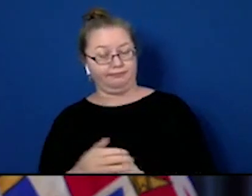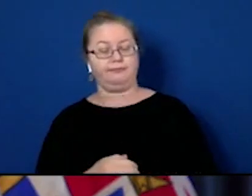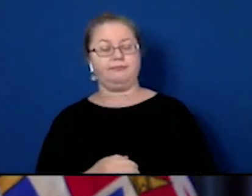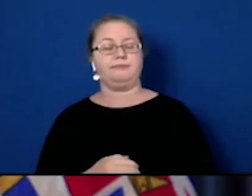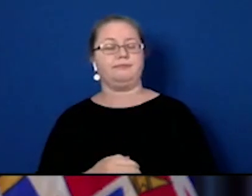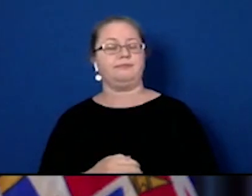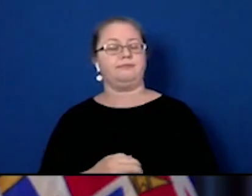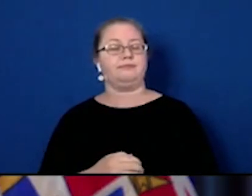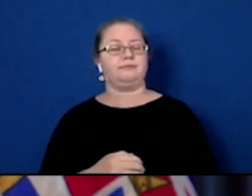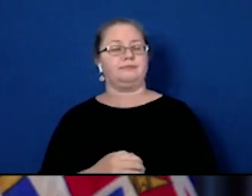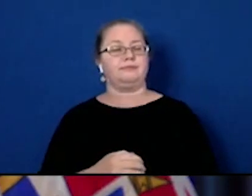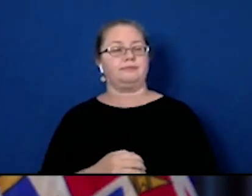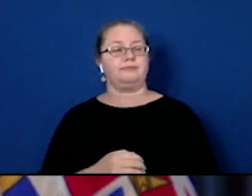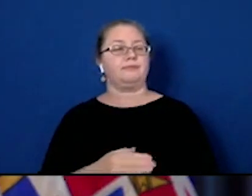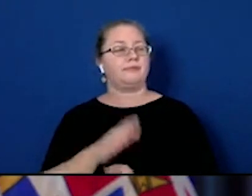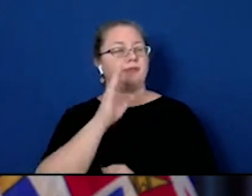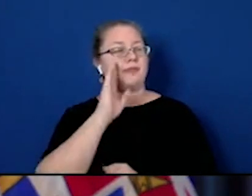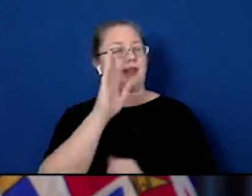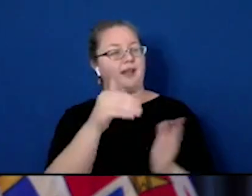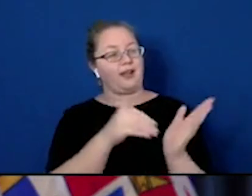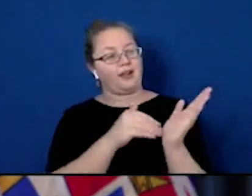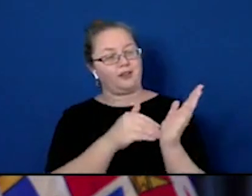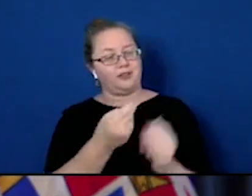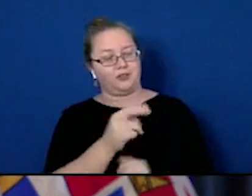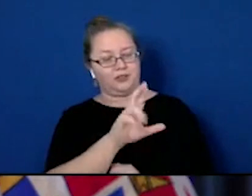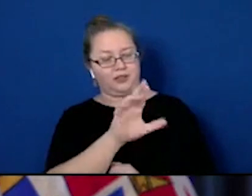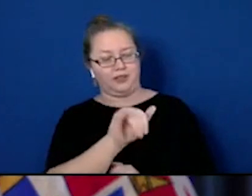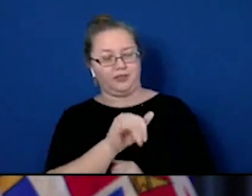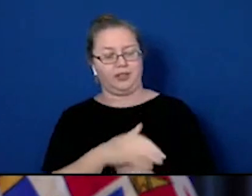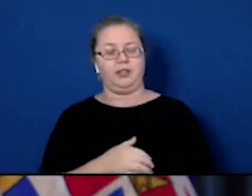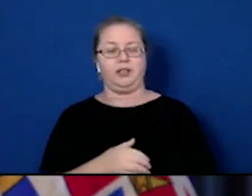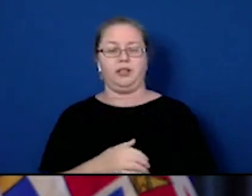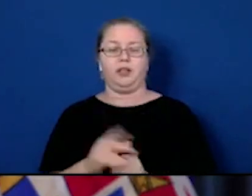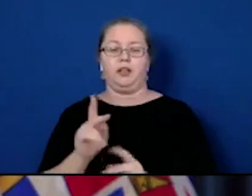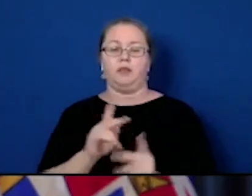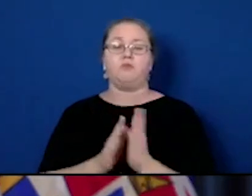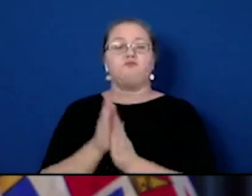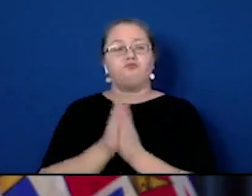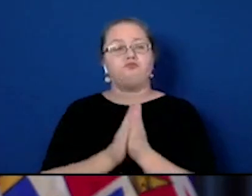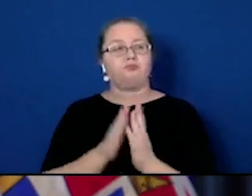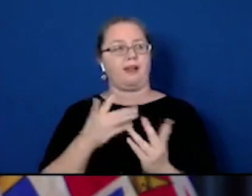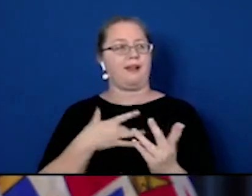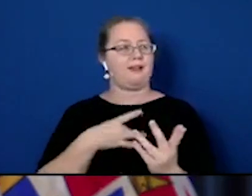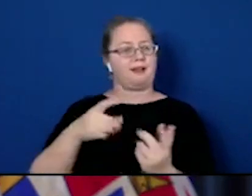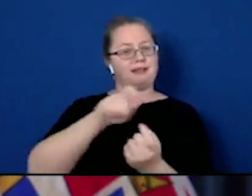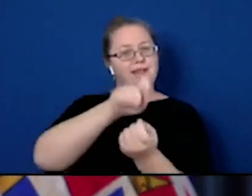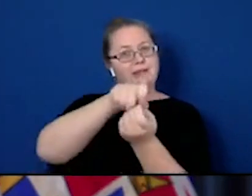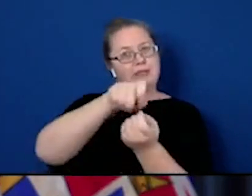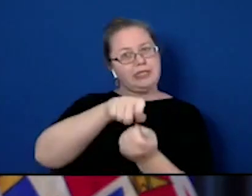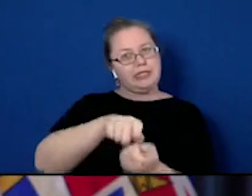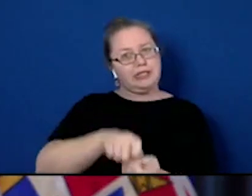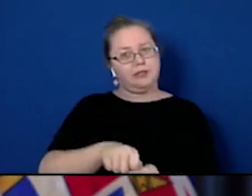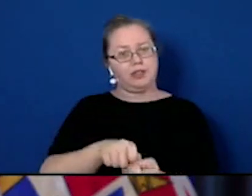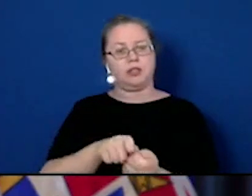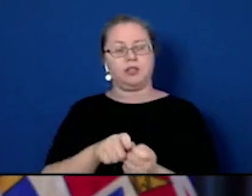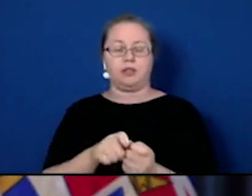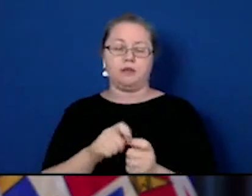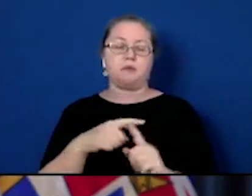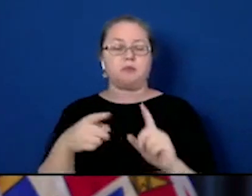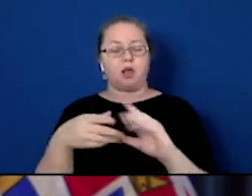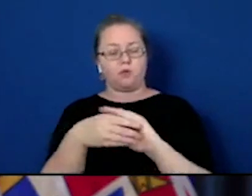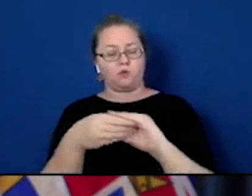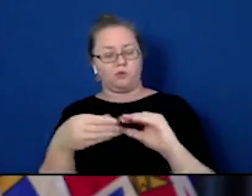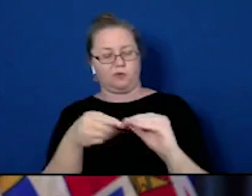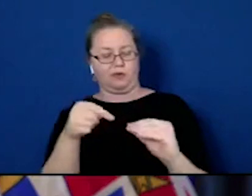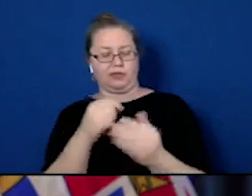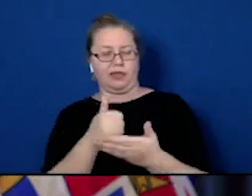Hi, Dr. Henry. As I'm sure you know by now, people love specifics, and I think hearing anecdotes are helpful in getting the message across. So I just want to